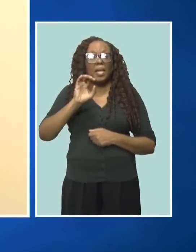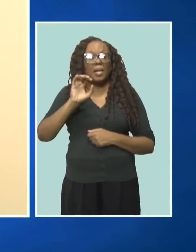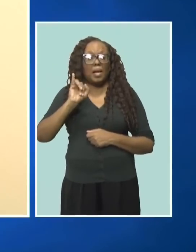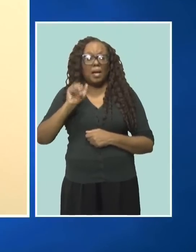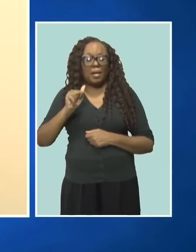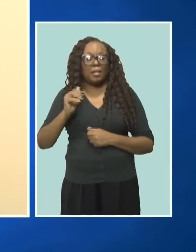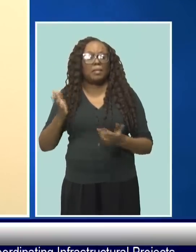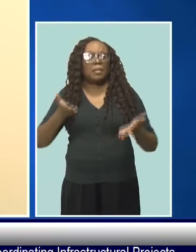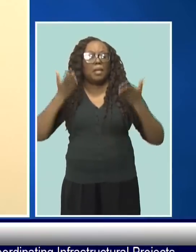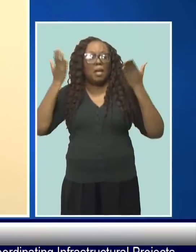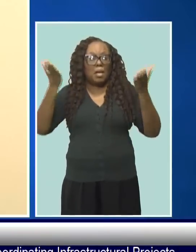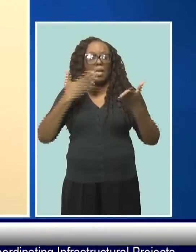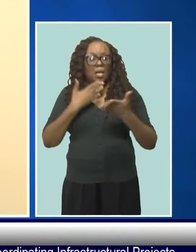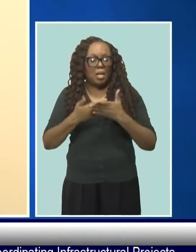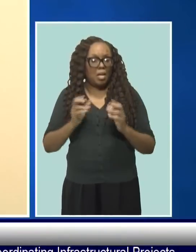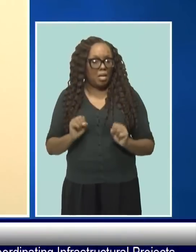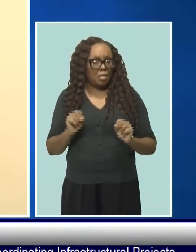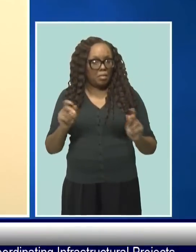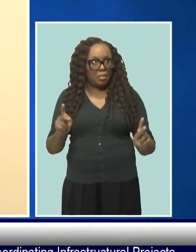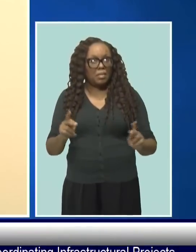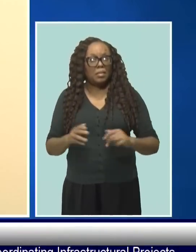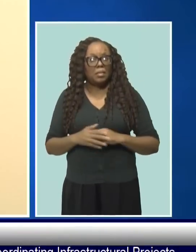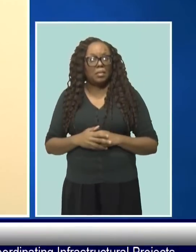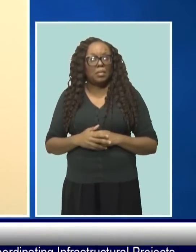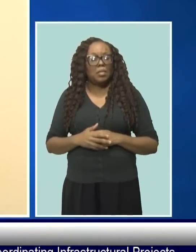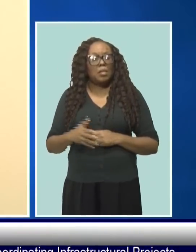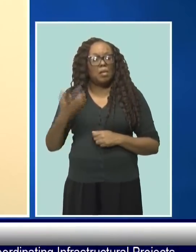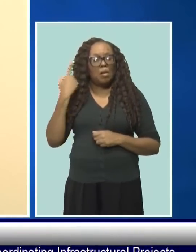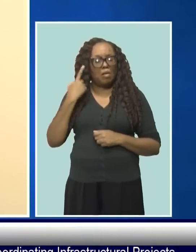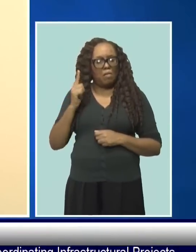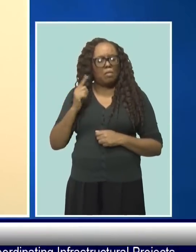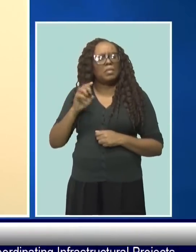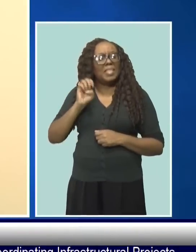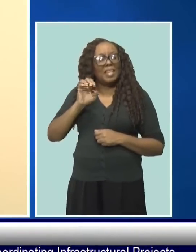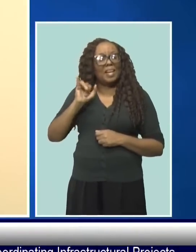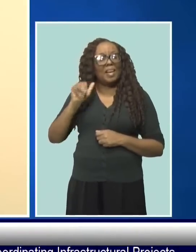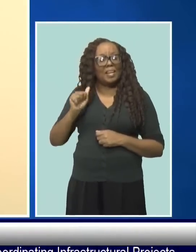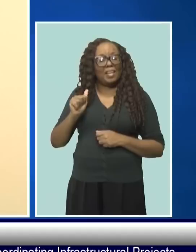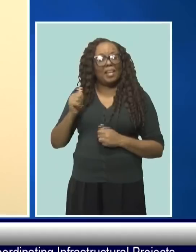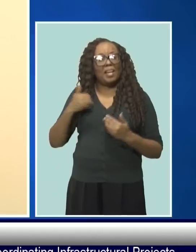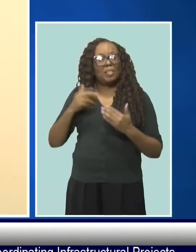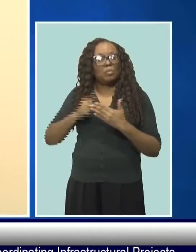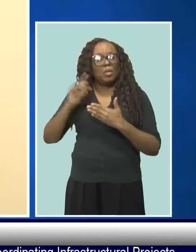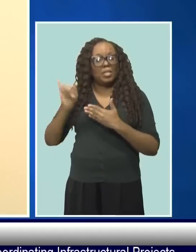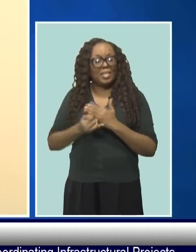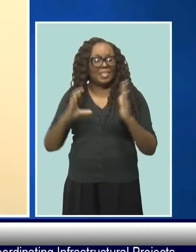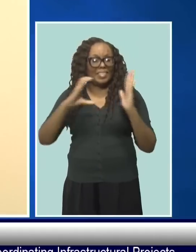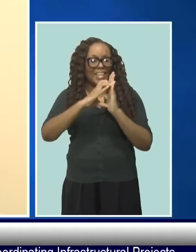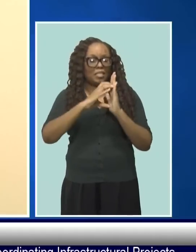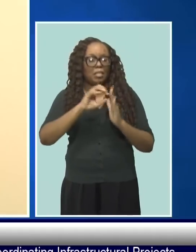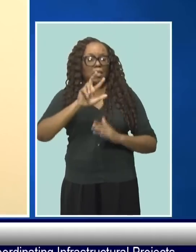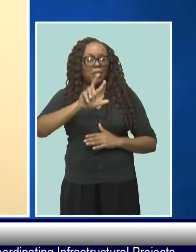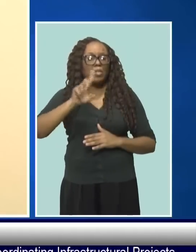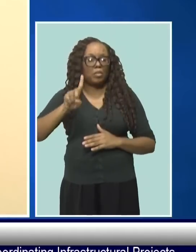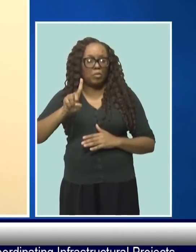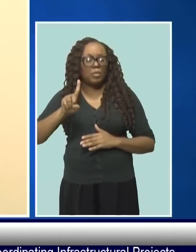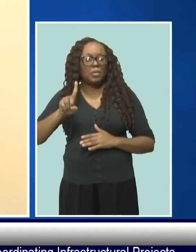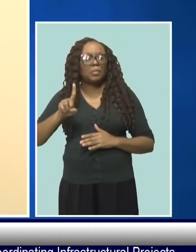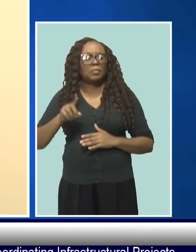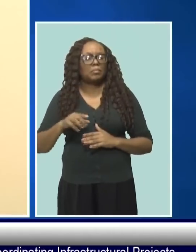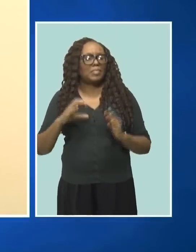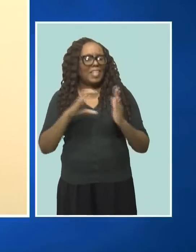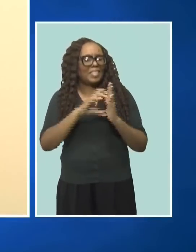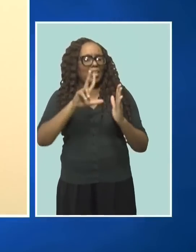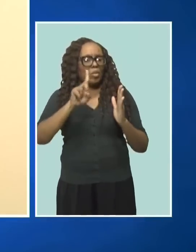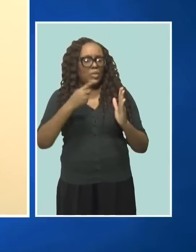Outside of the legally required EIA for the foregoing projects, Section 31 of the Act stipulates that